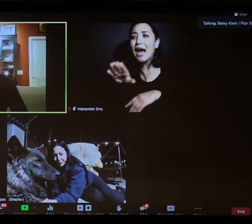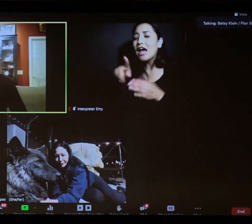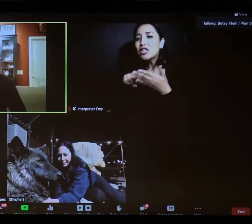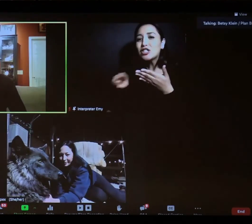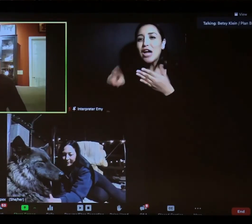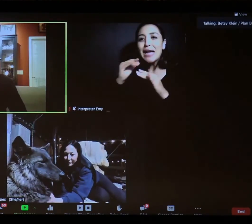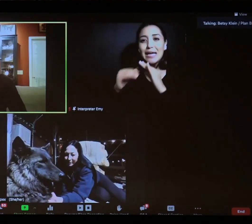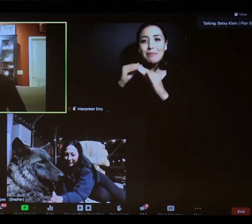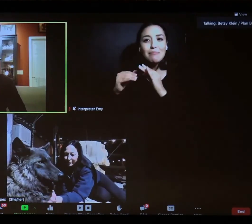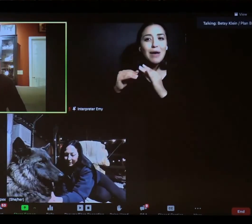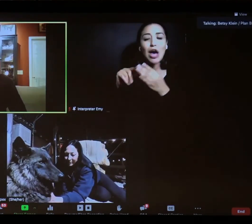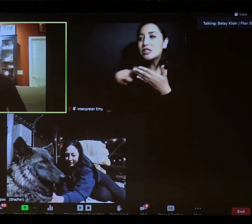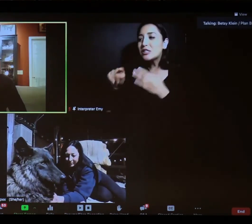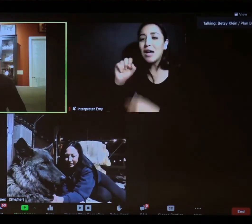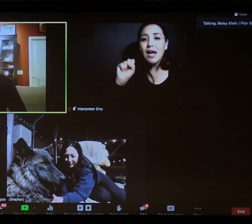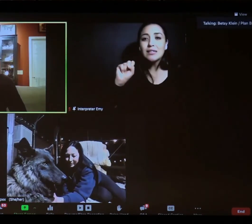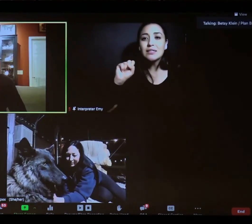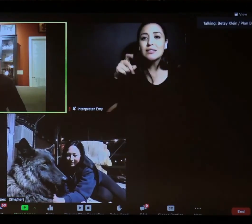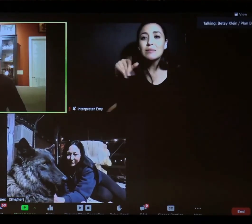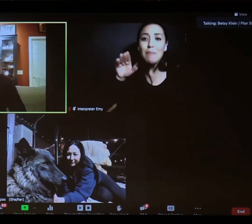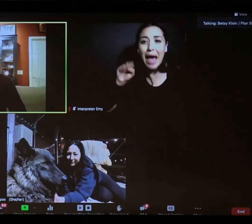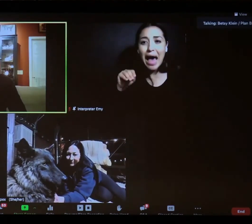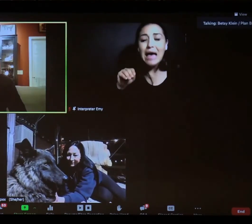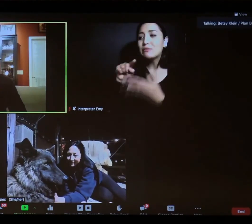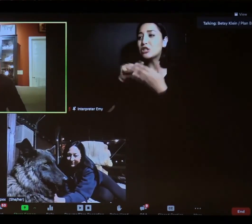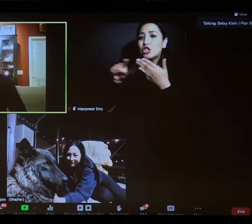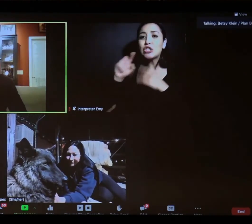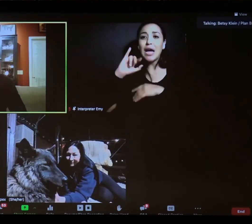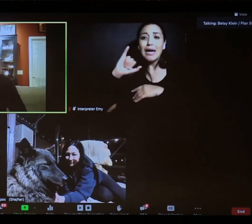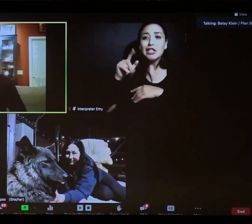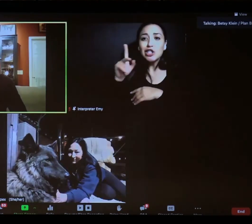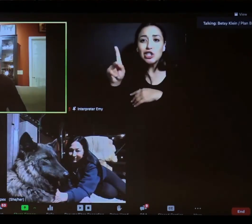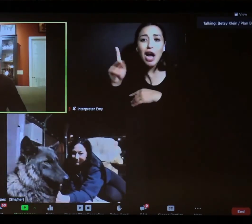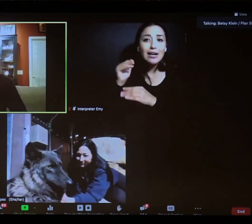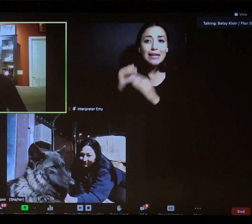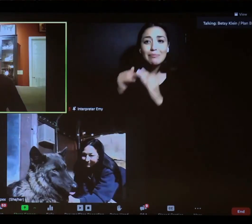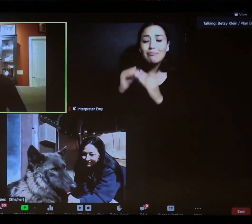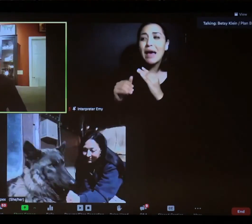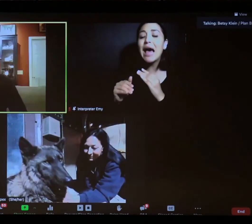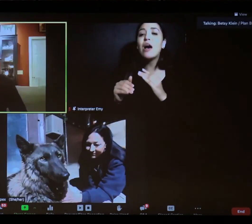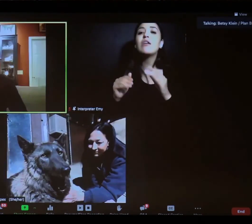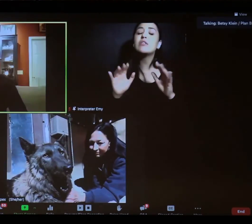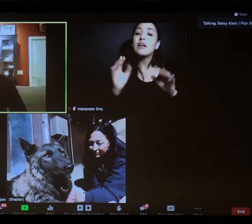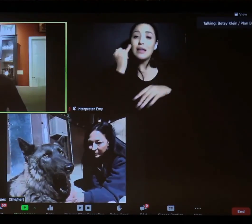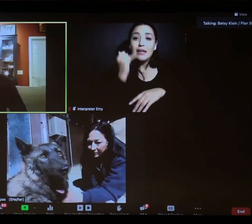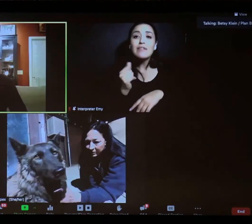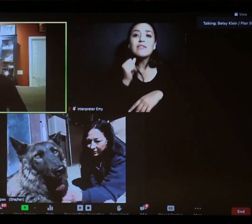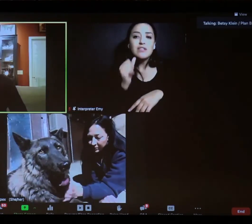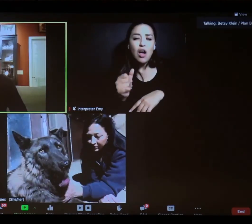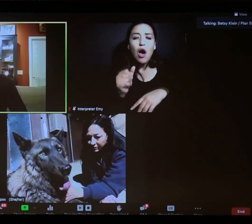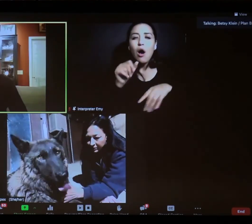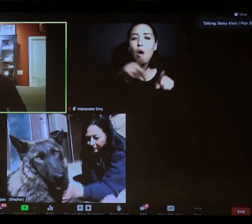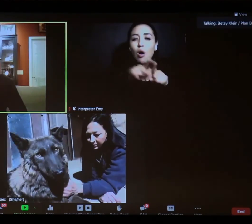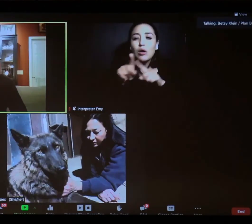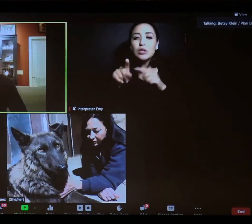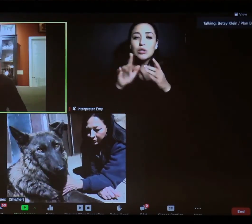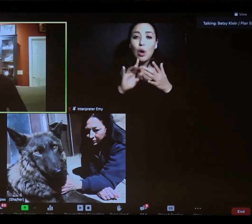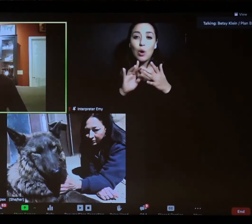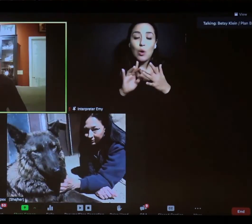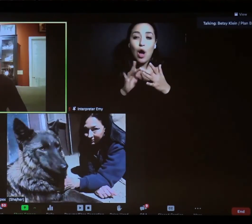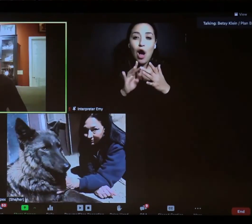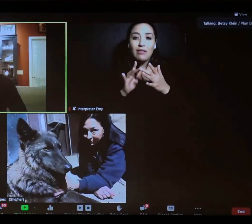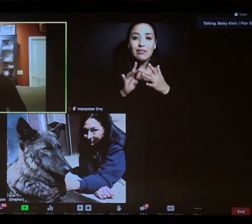not see it, you can email us at info@sedonawolfweek.org and we will send the link. And please don't share that link. We don't want